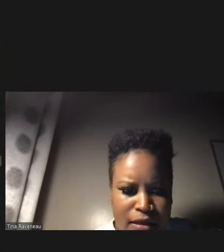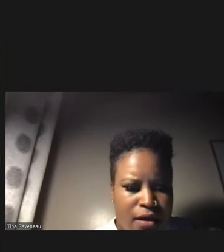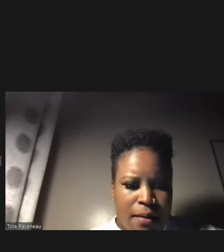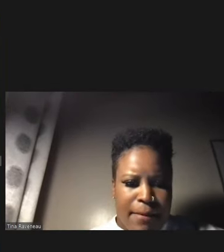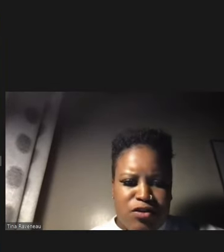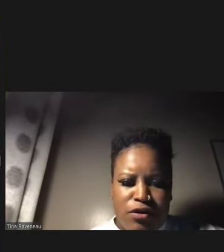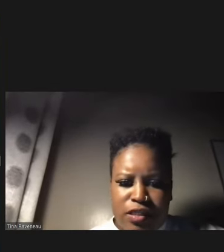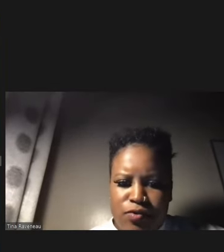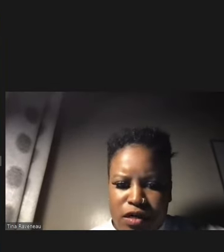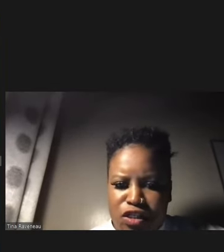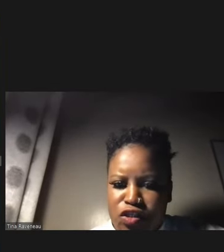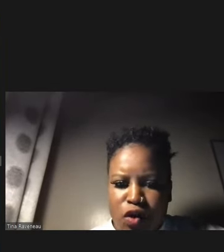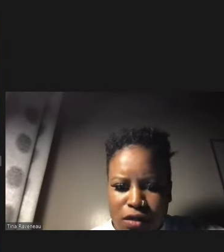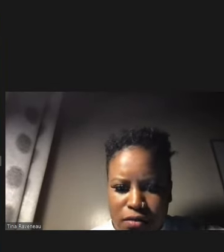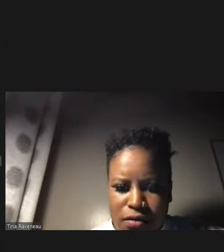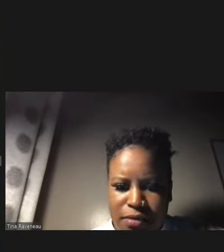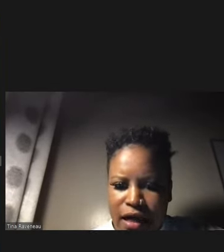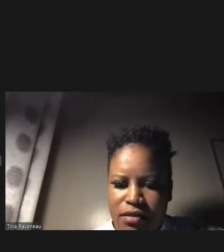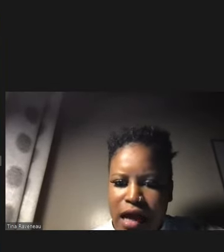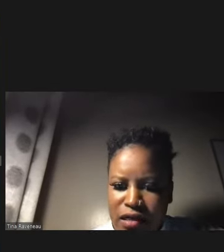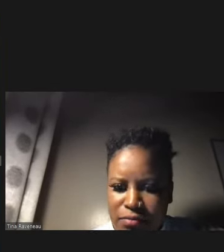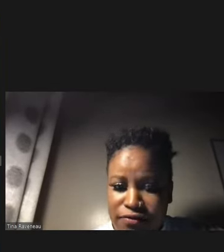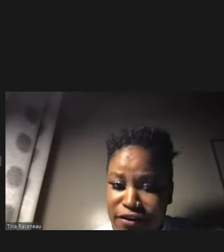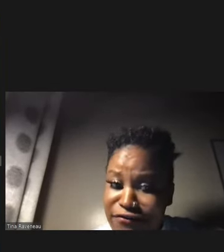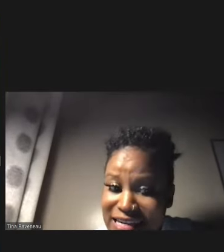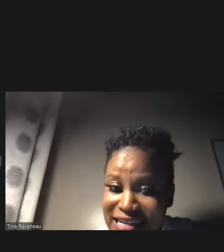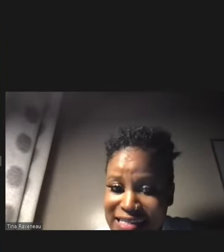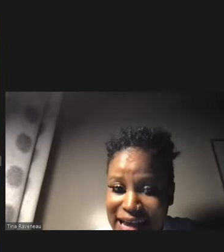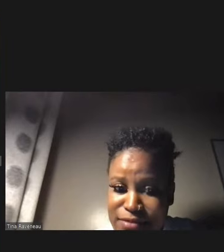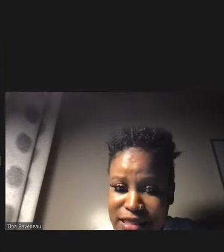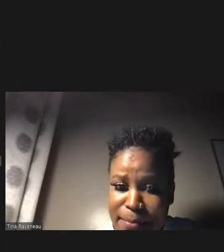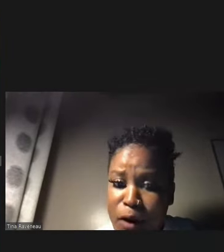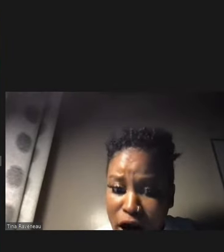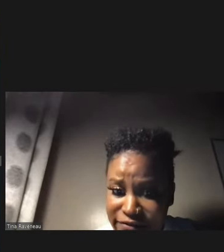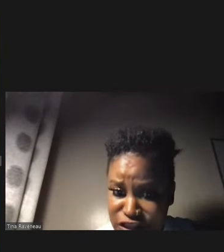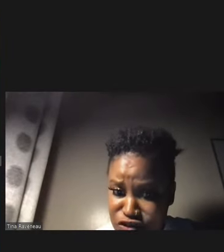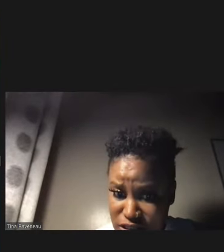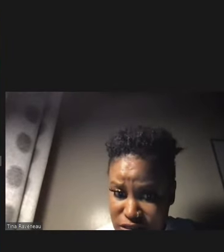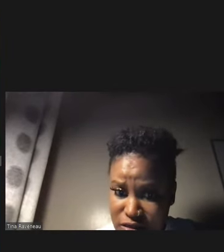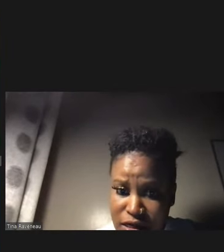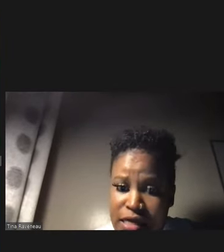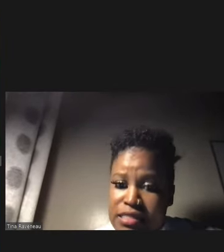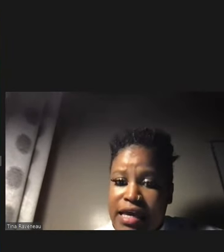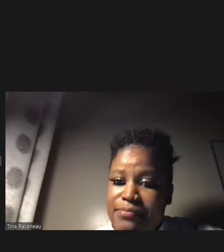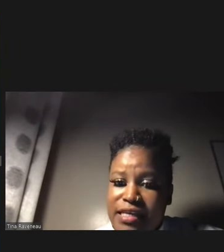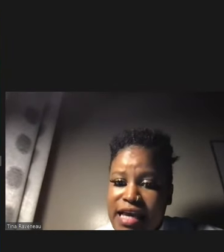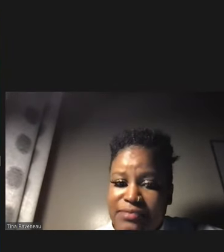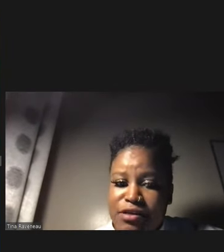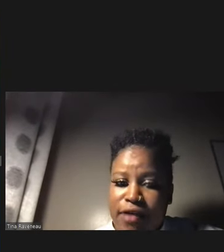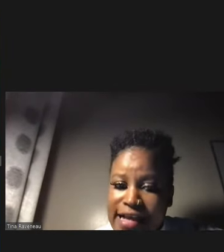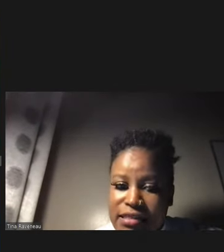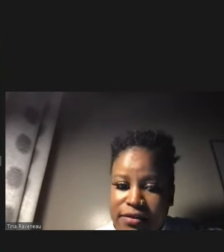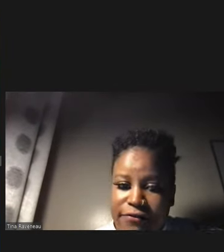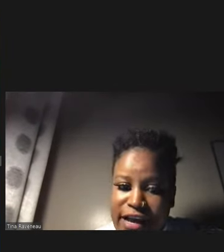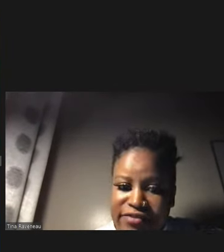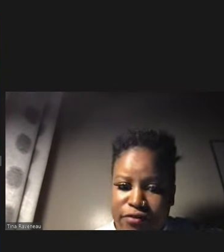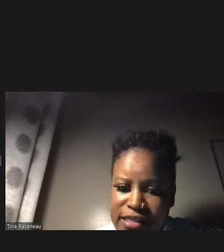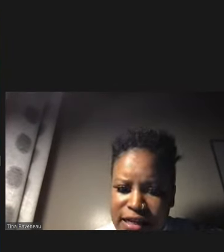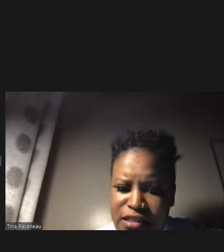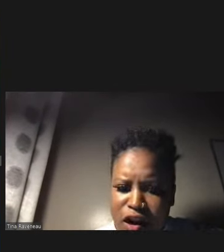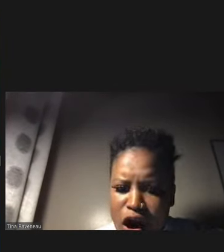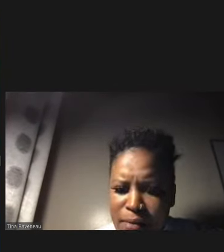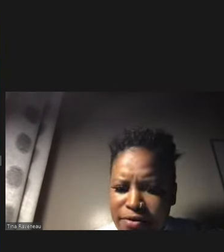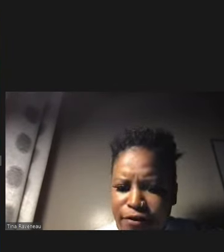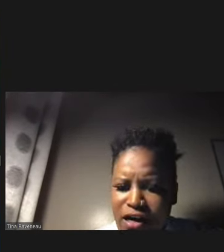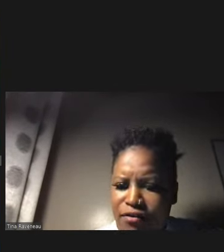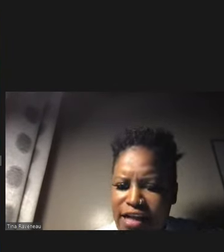happen. Minority workers should not be held accountable for funding the MTA poor infrastructure. The MTA has been raising the fares for